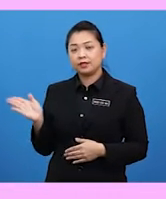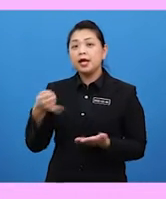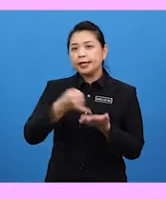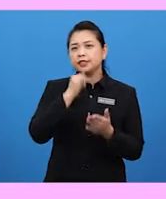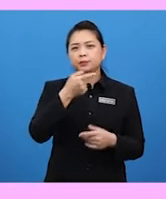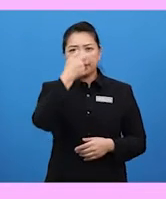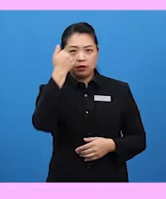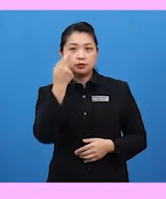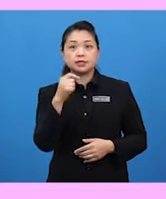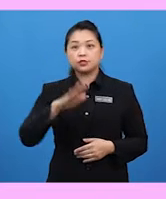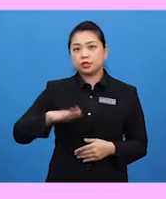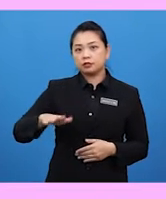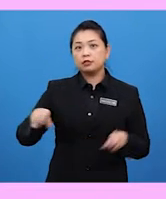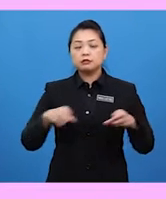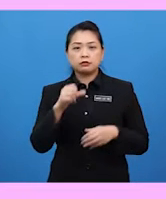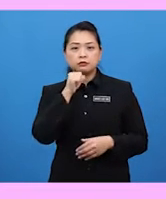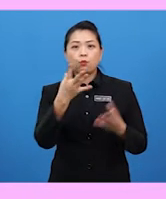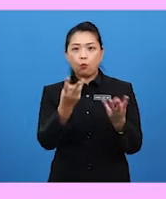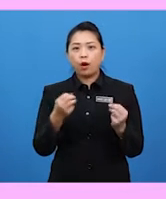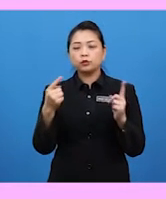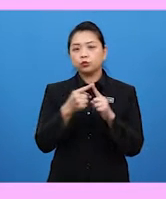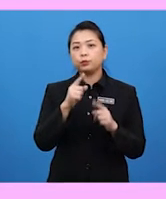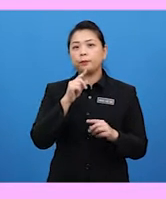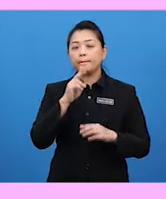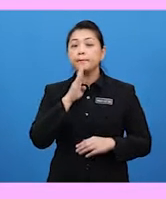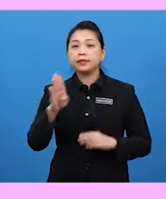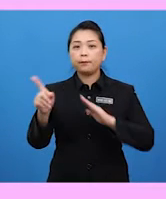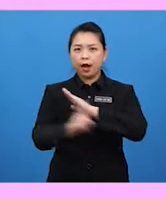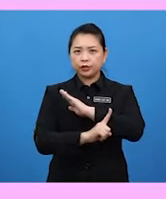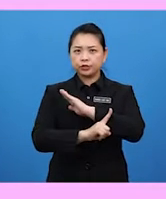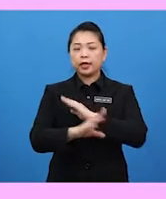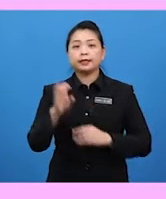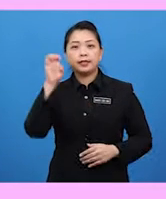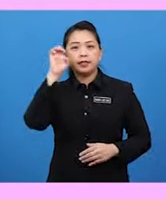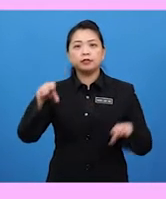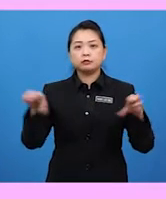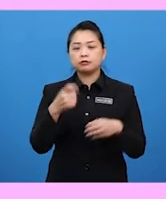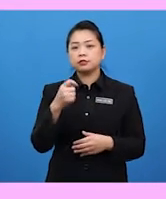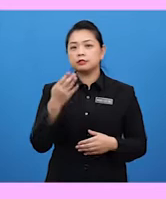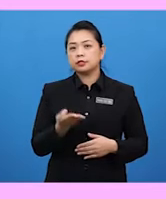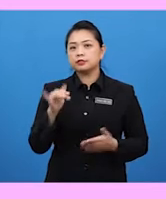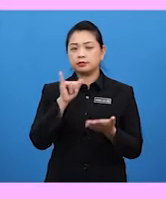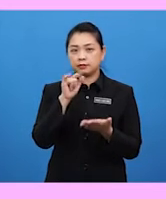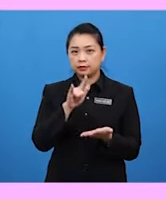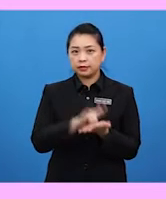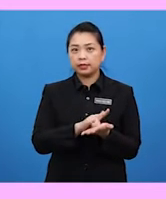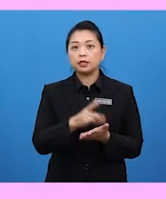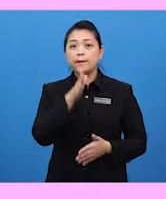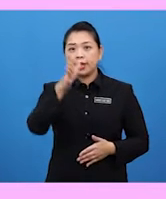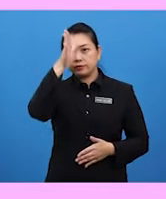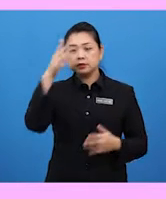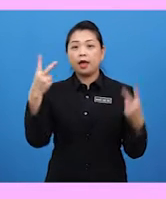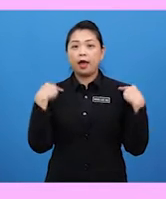It is because the child does not want to be punished and he does the things that the parents